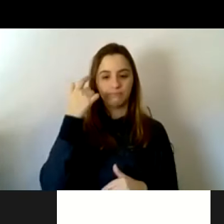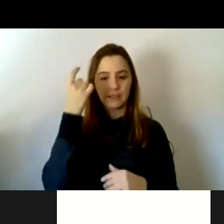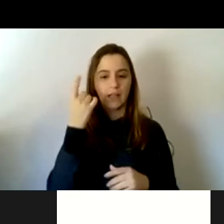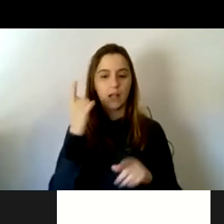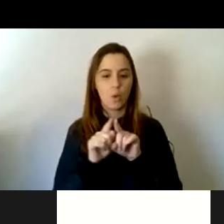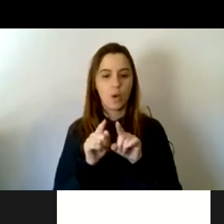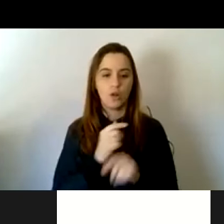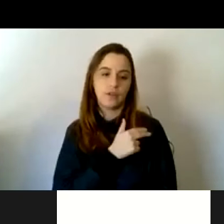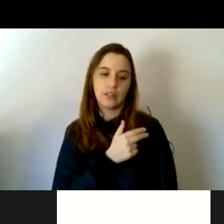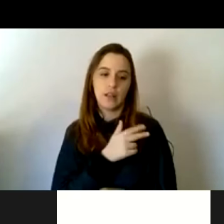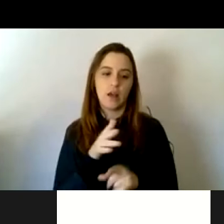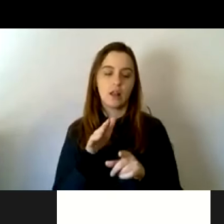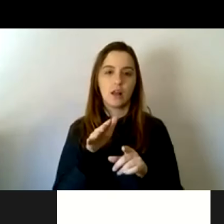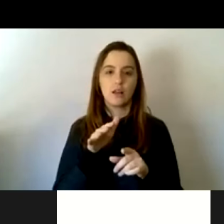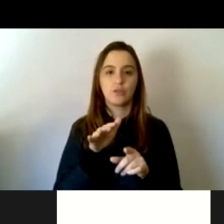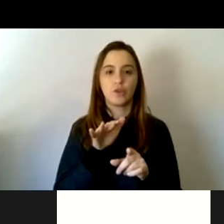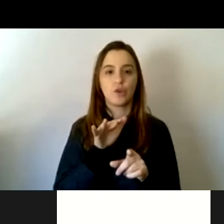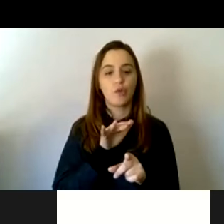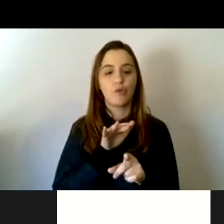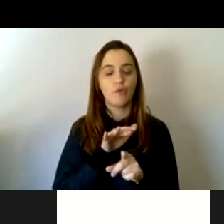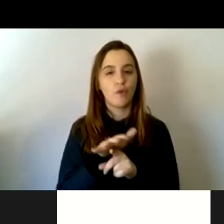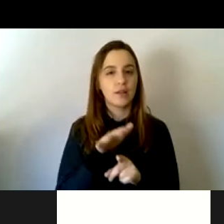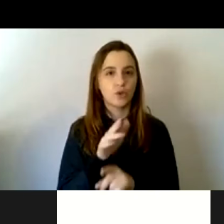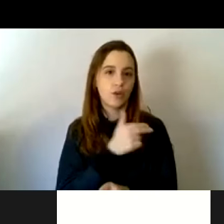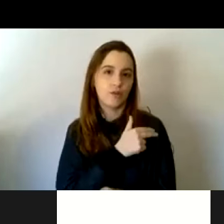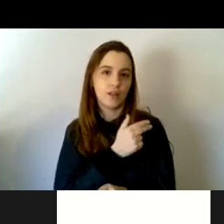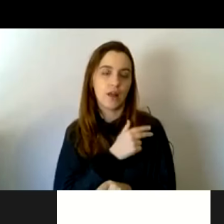by larger processes going on in the society.